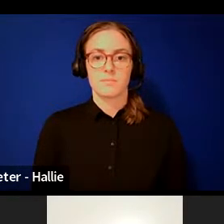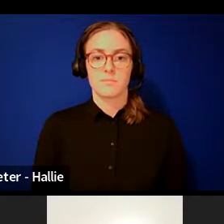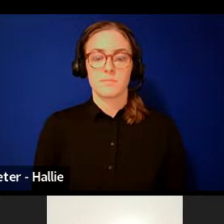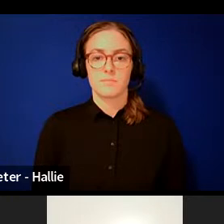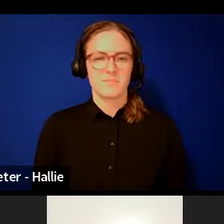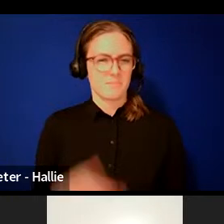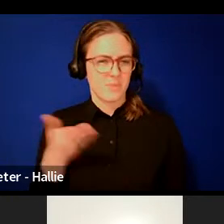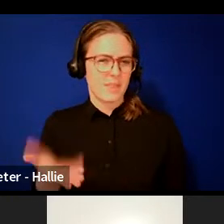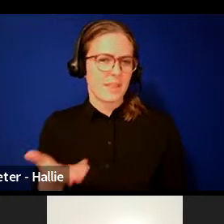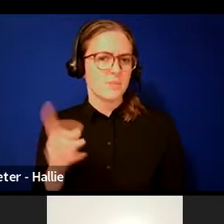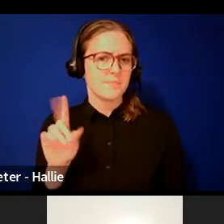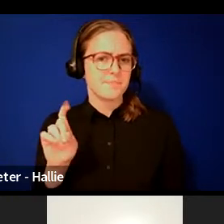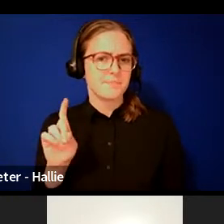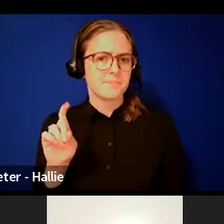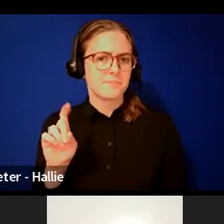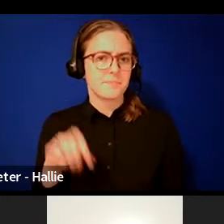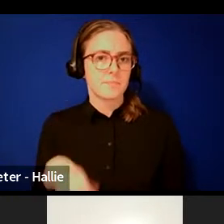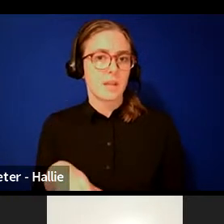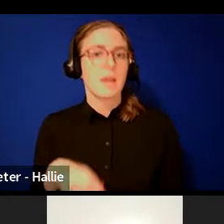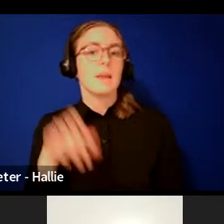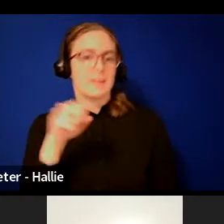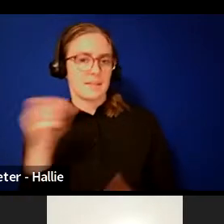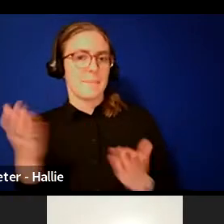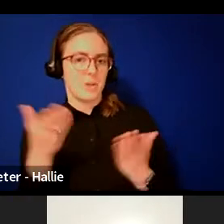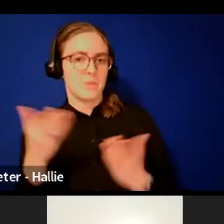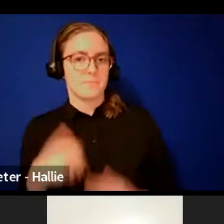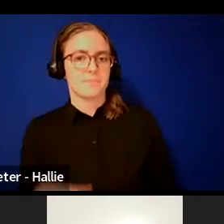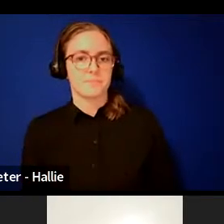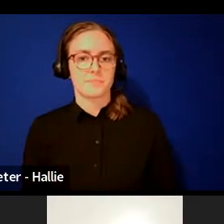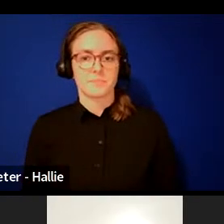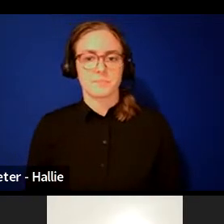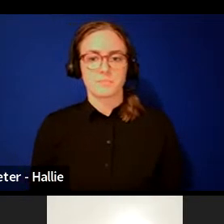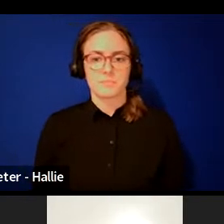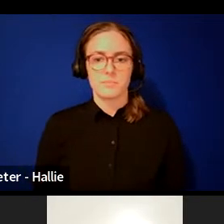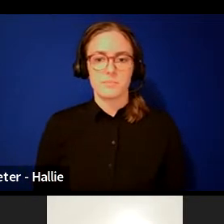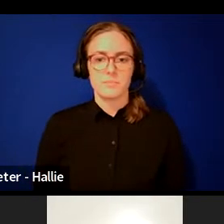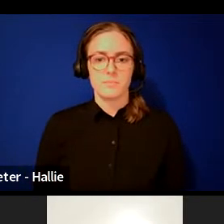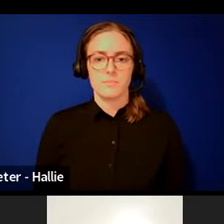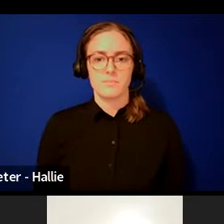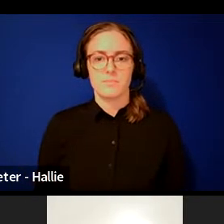Are you there, Mr. Iglesias? Yes, I'm here. Perfect.